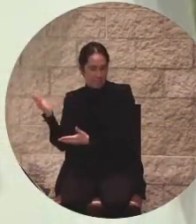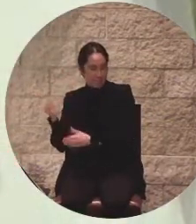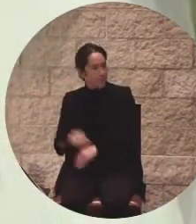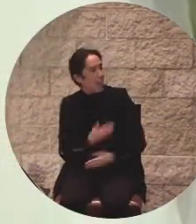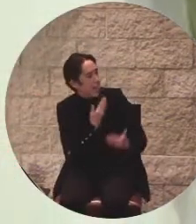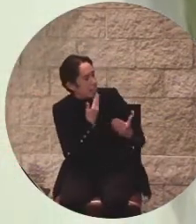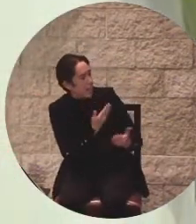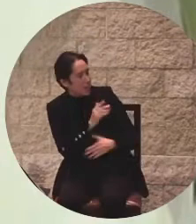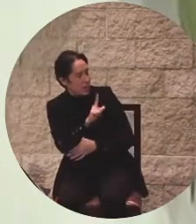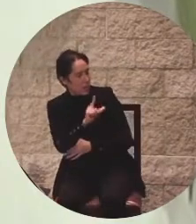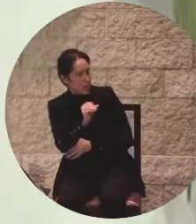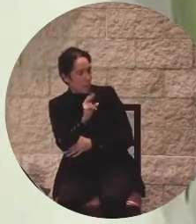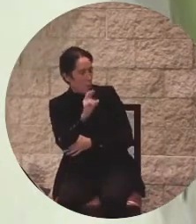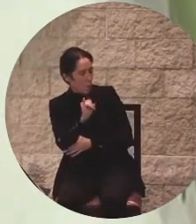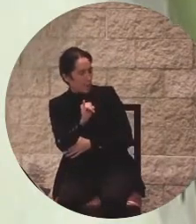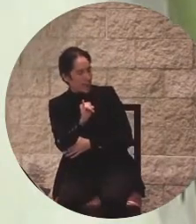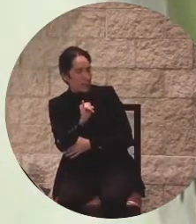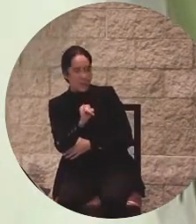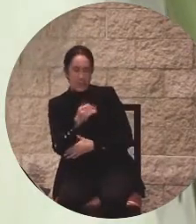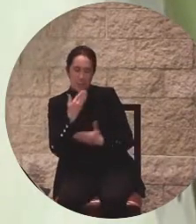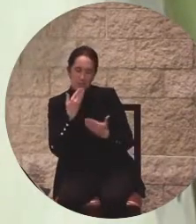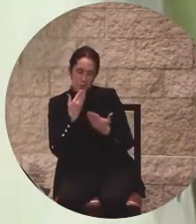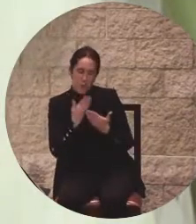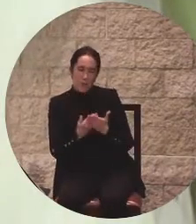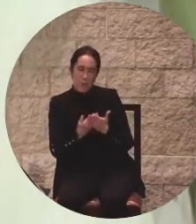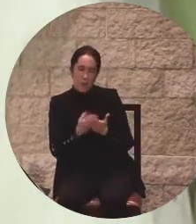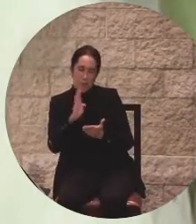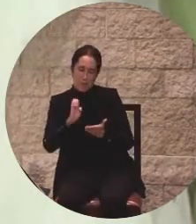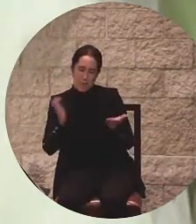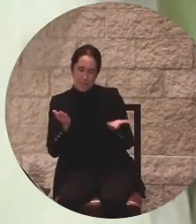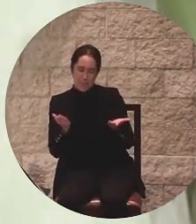This is one of my favorites, too.